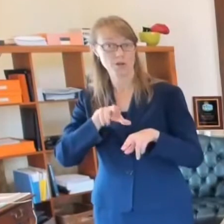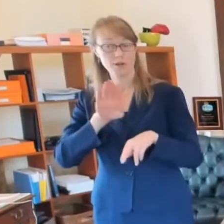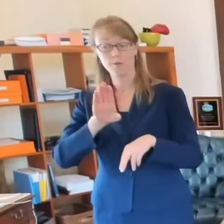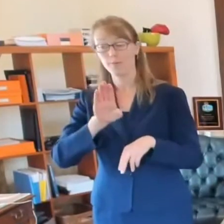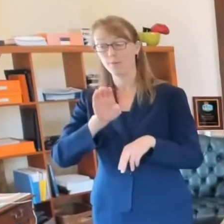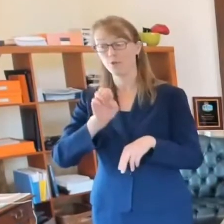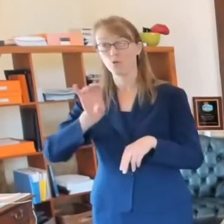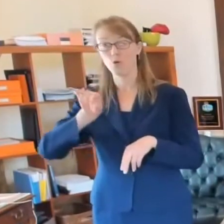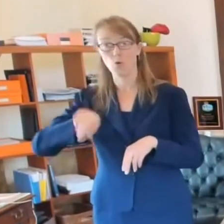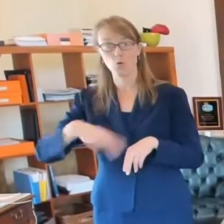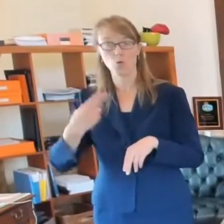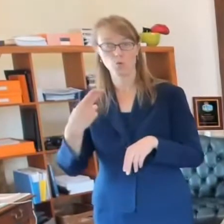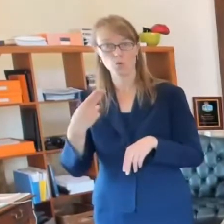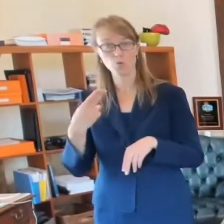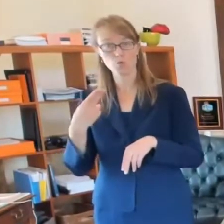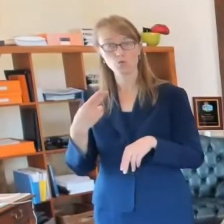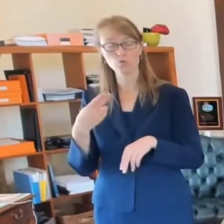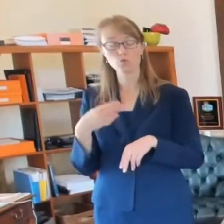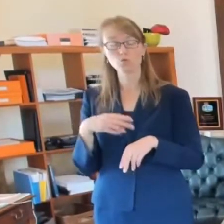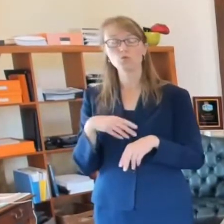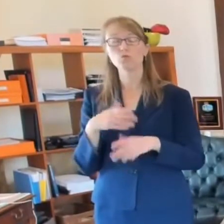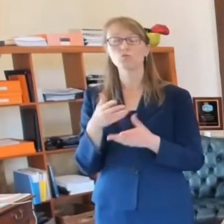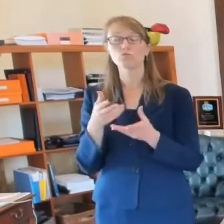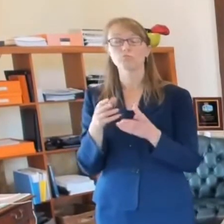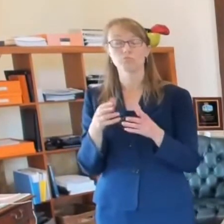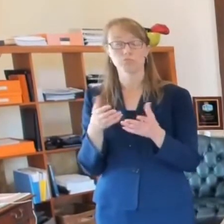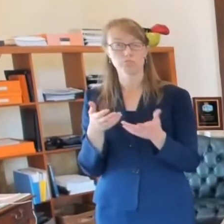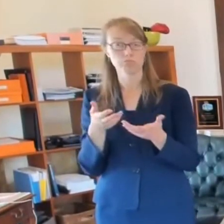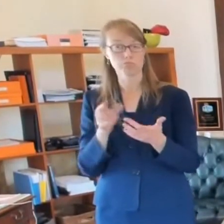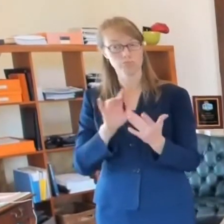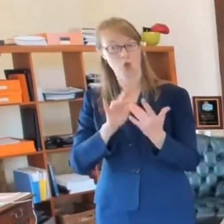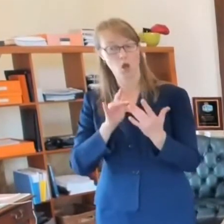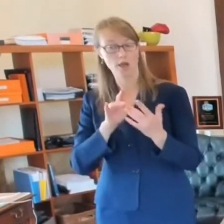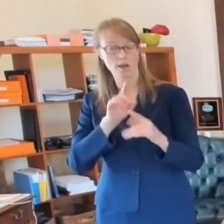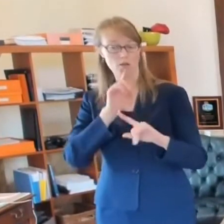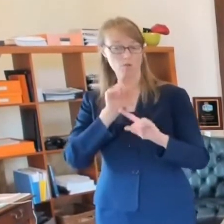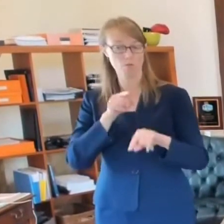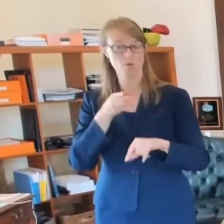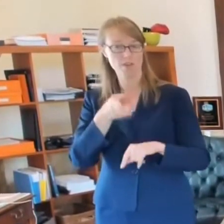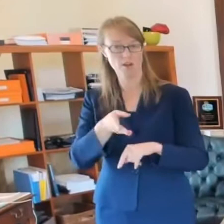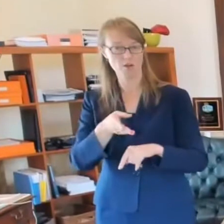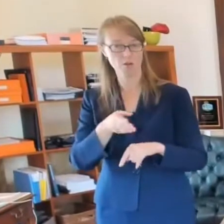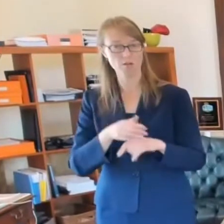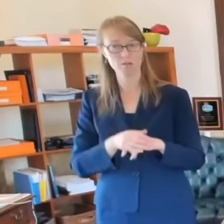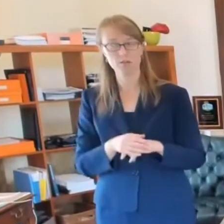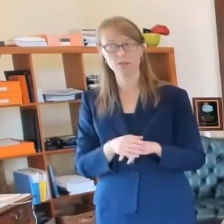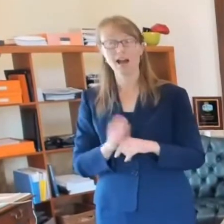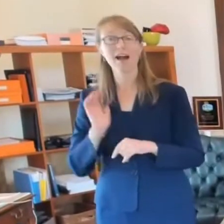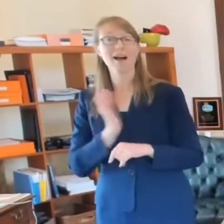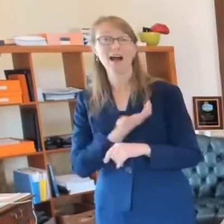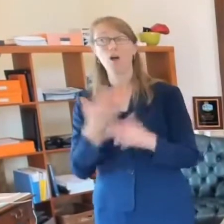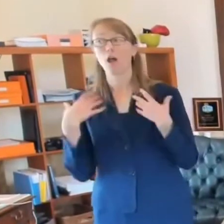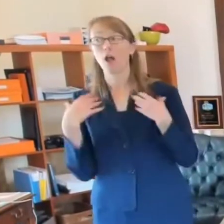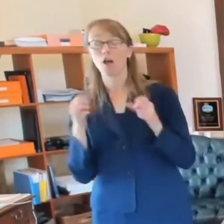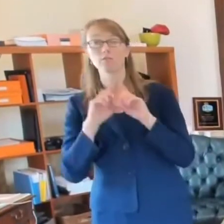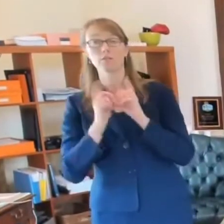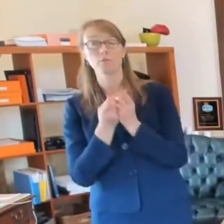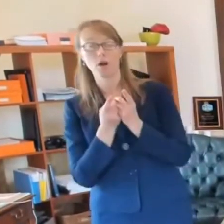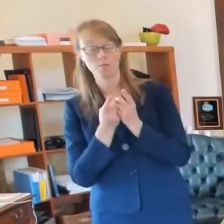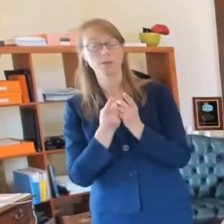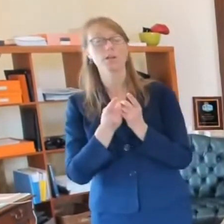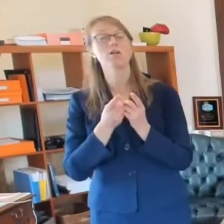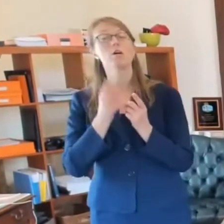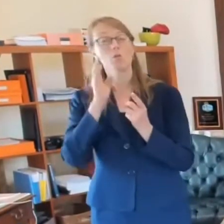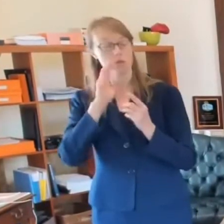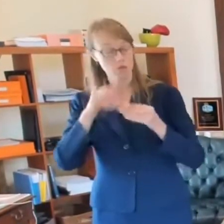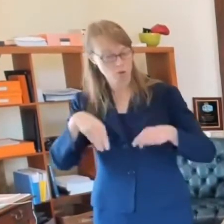do it in that way. So, I mean, that's frankly, our health department inspectors are use those complaints